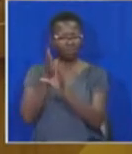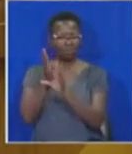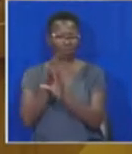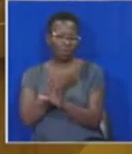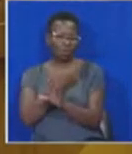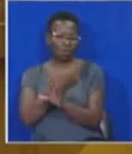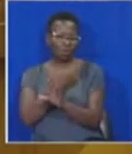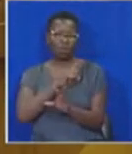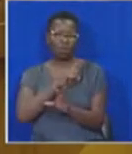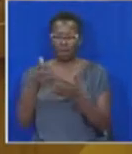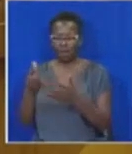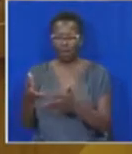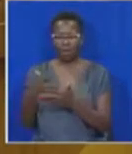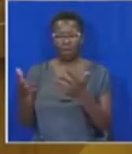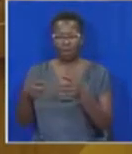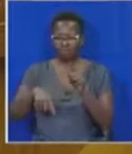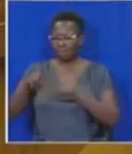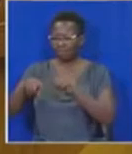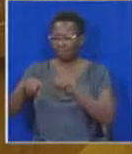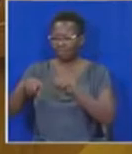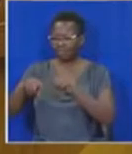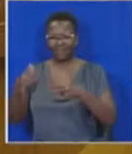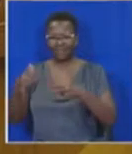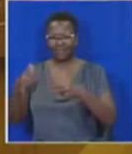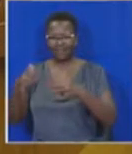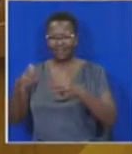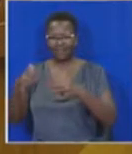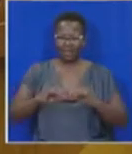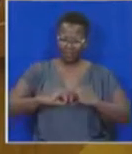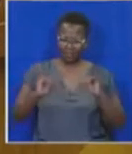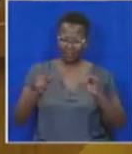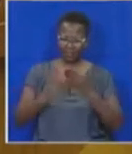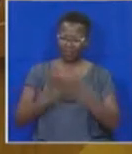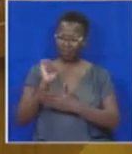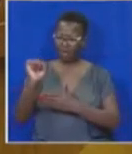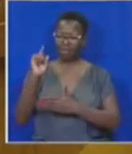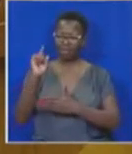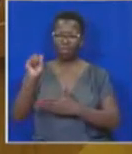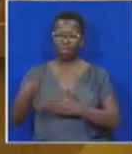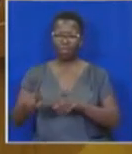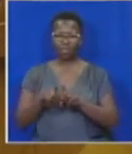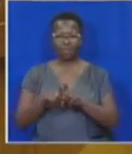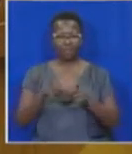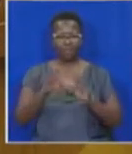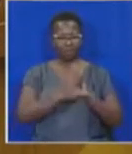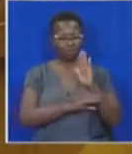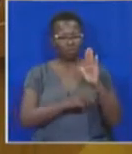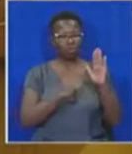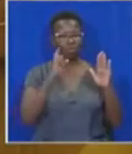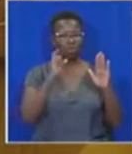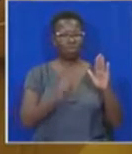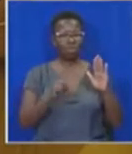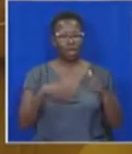hurriedly discharged en masse has resulted not only in the breach of their rights under the Constitution and the Mental Health Care Act,